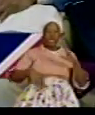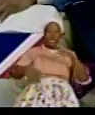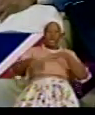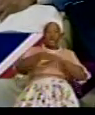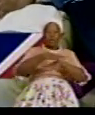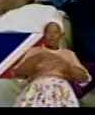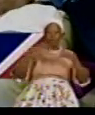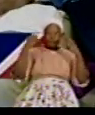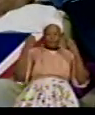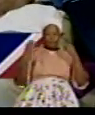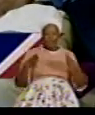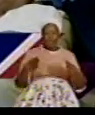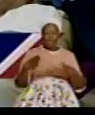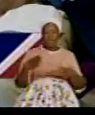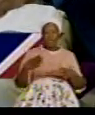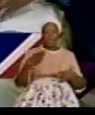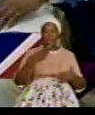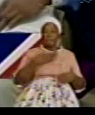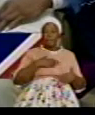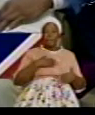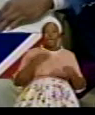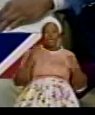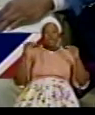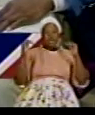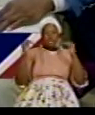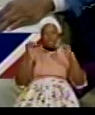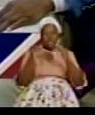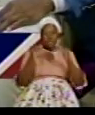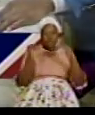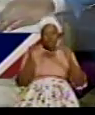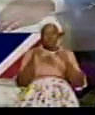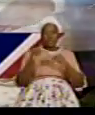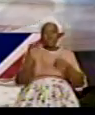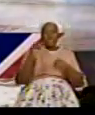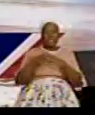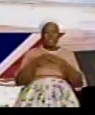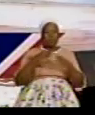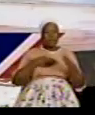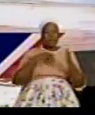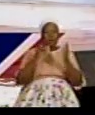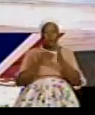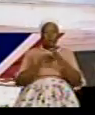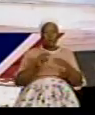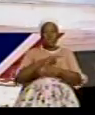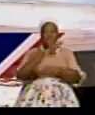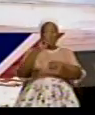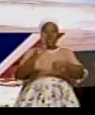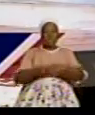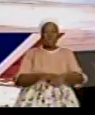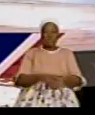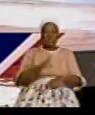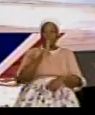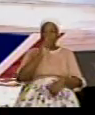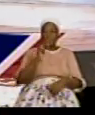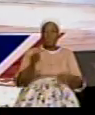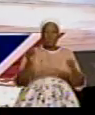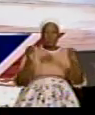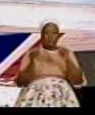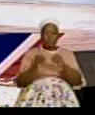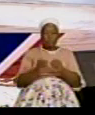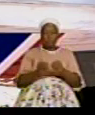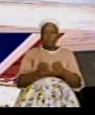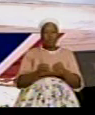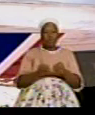above many my equals in mine own nation, being more